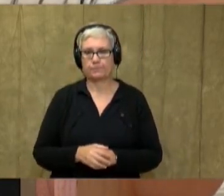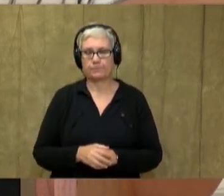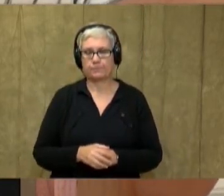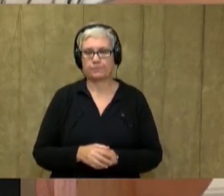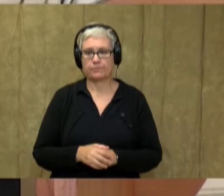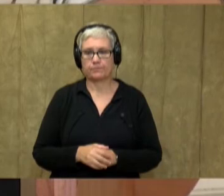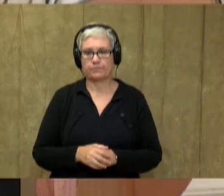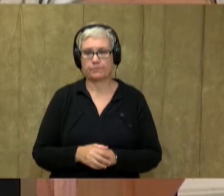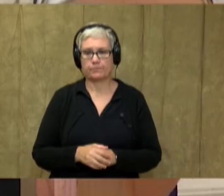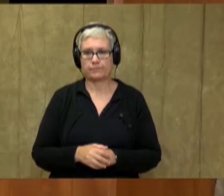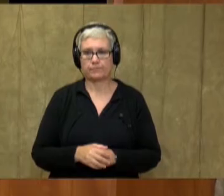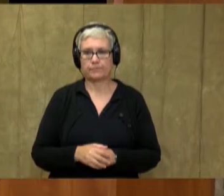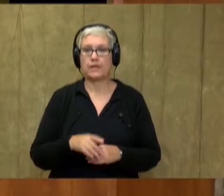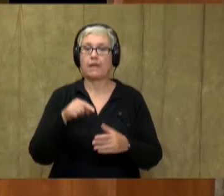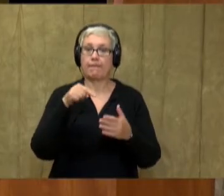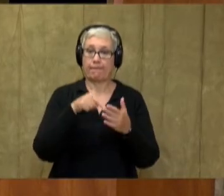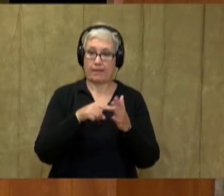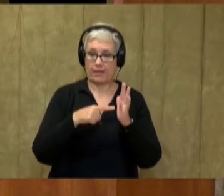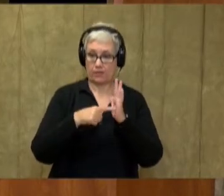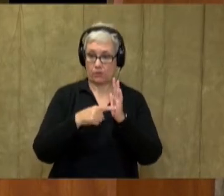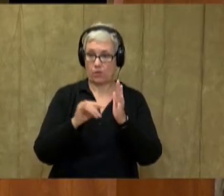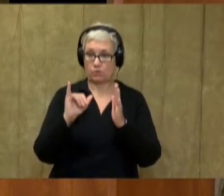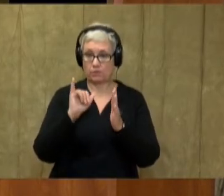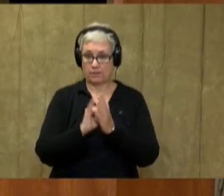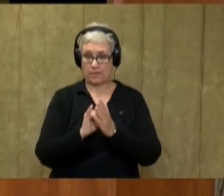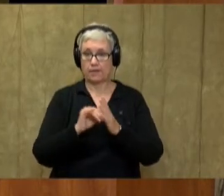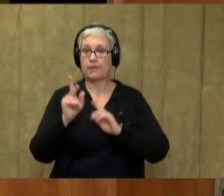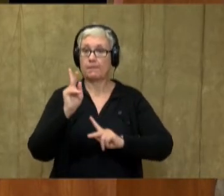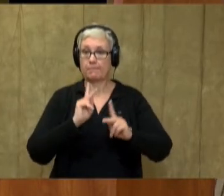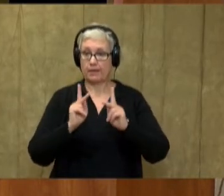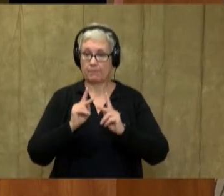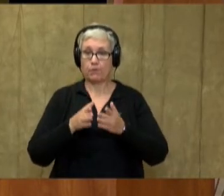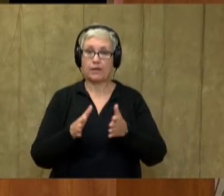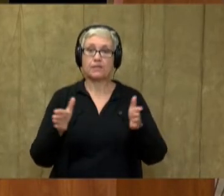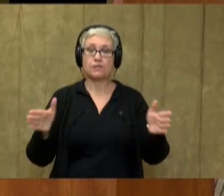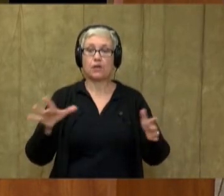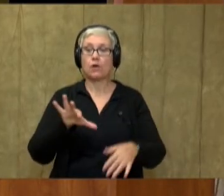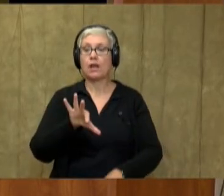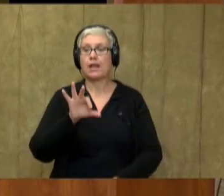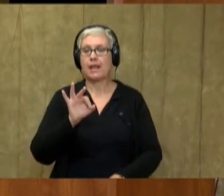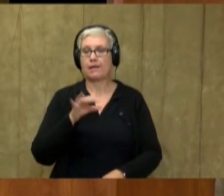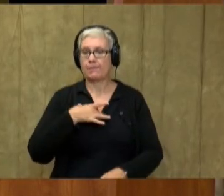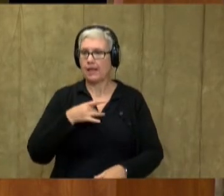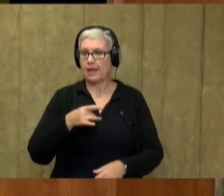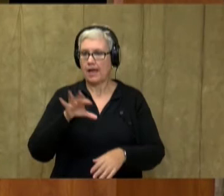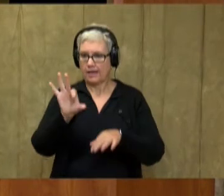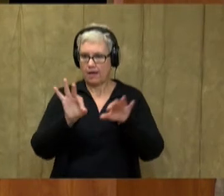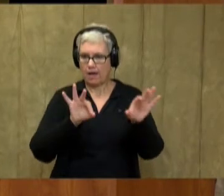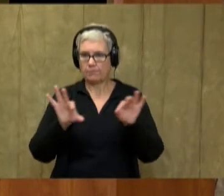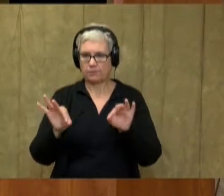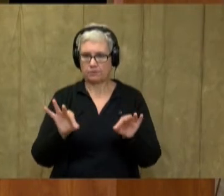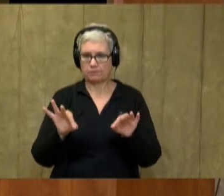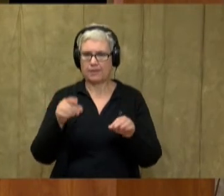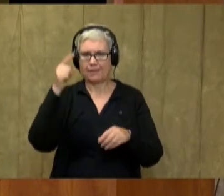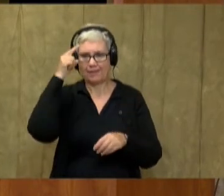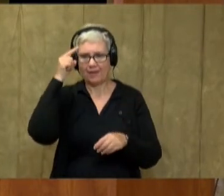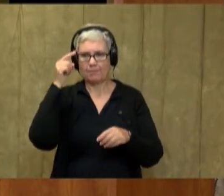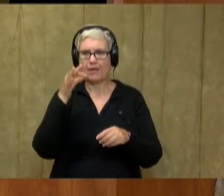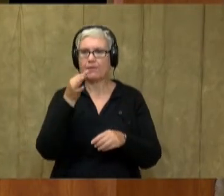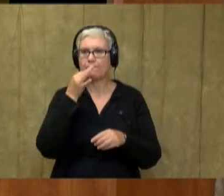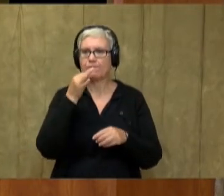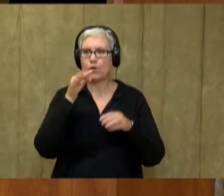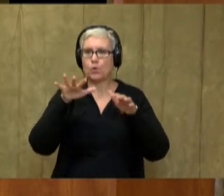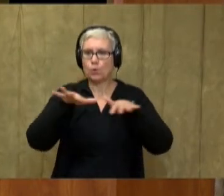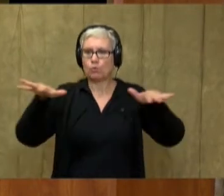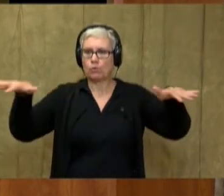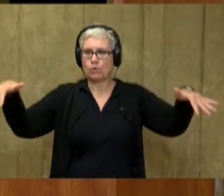sentence starter, this shows that. This shows that people in general like options. Think about the food court at the malls.